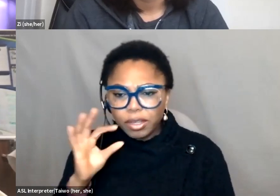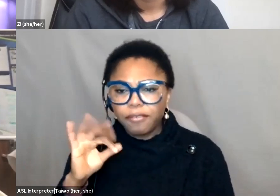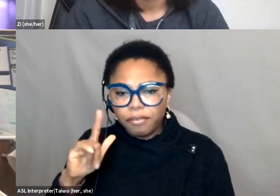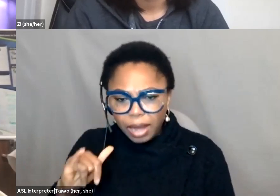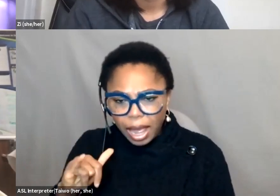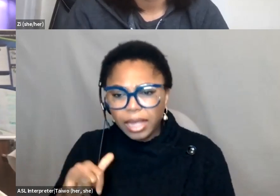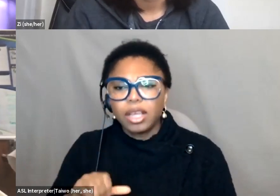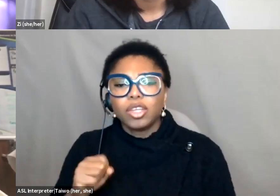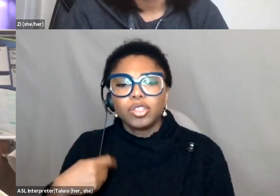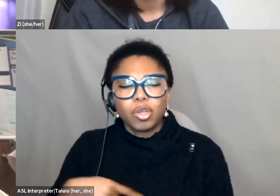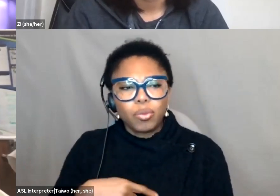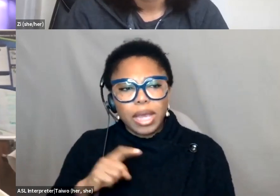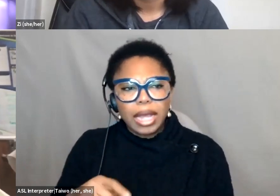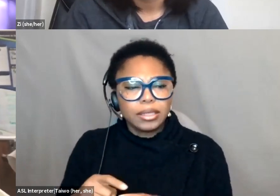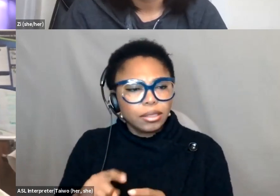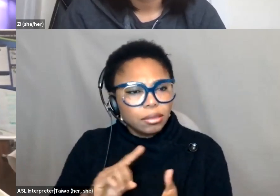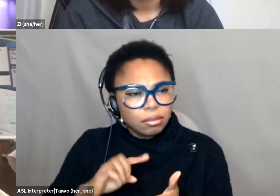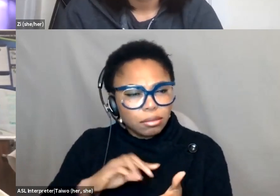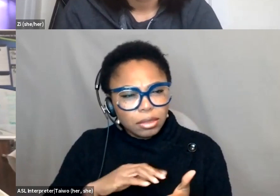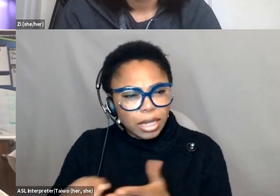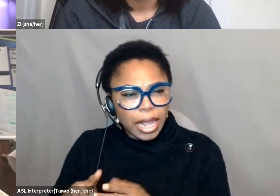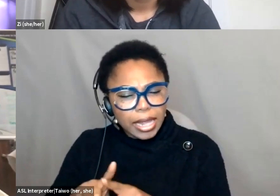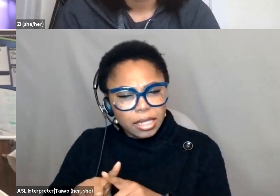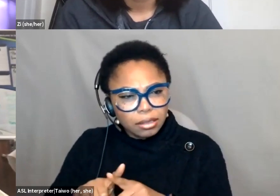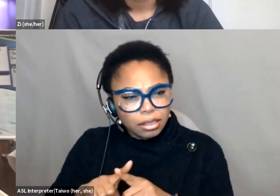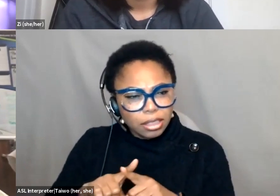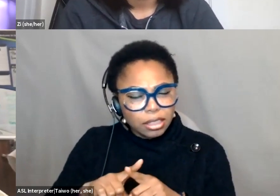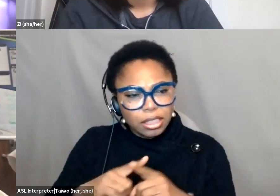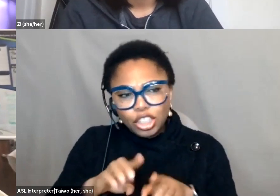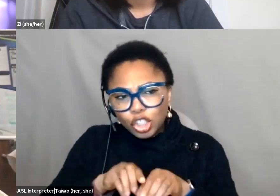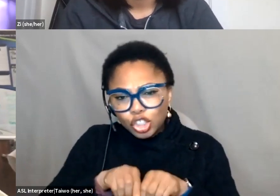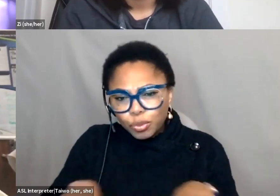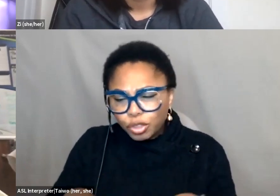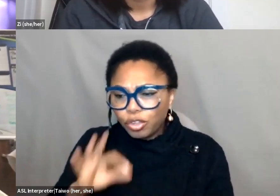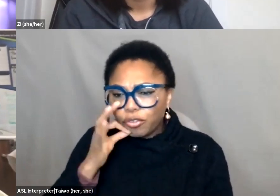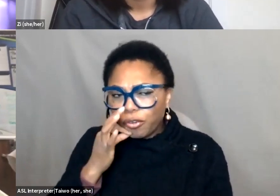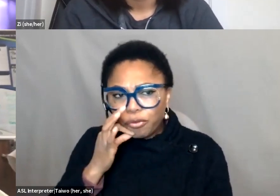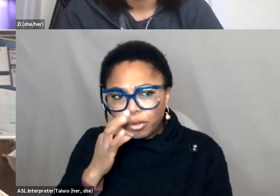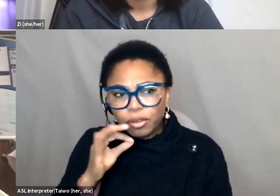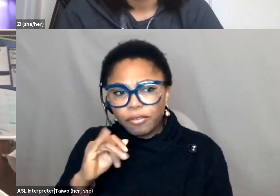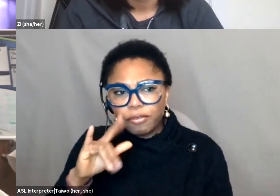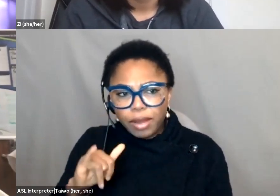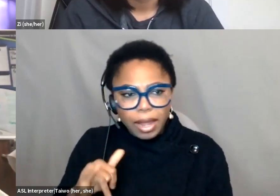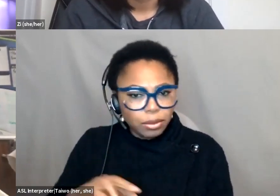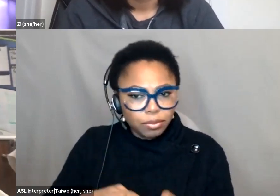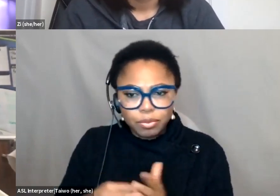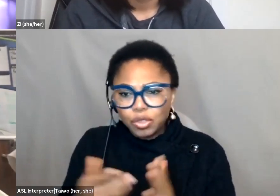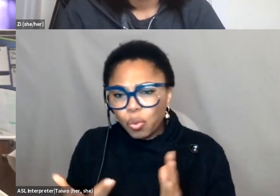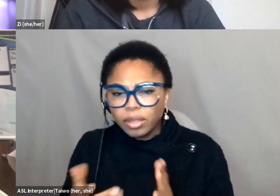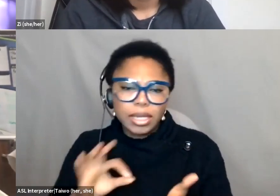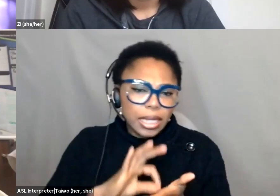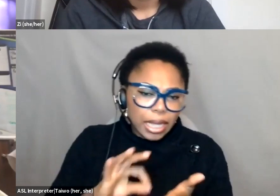the distribution of sex-linked expression in our population of fruit flies. This involved stunting the flies on eyes, counting